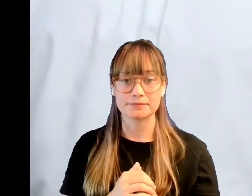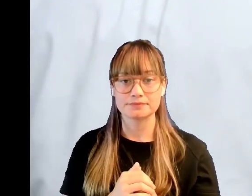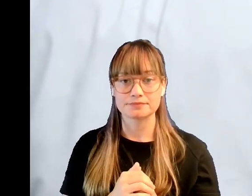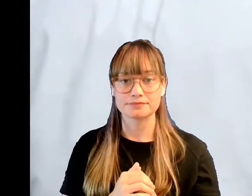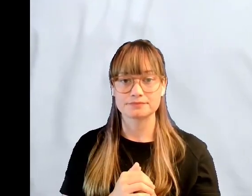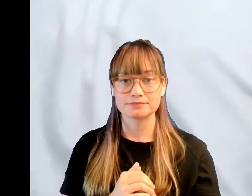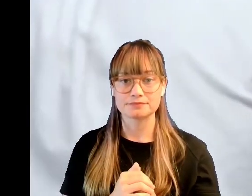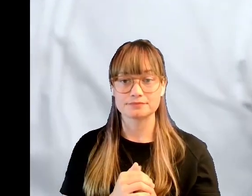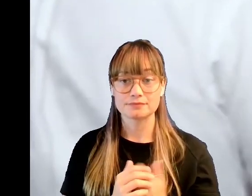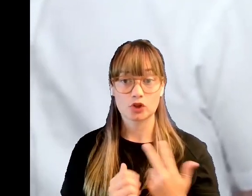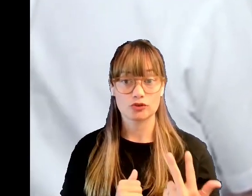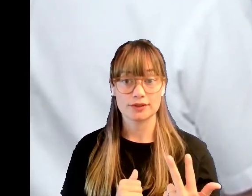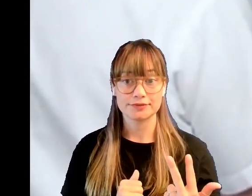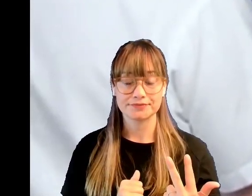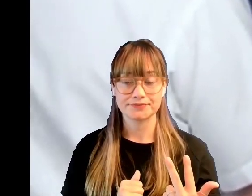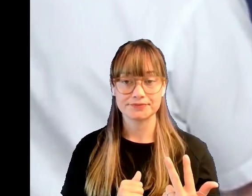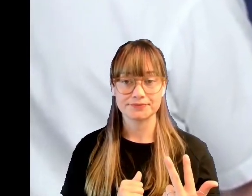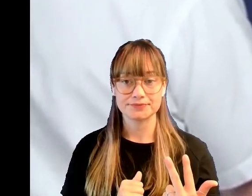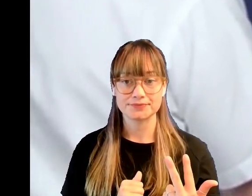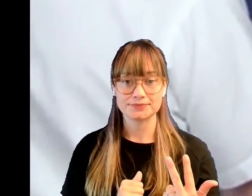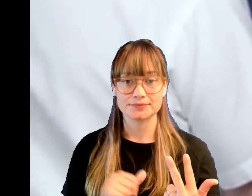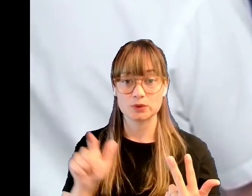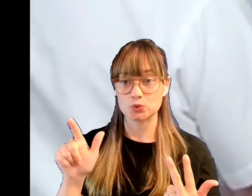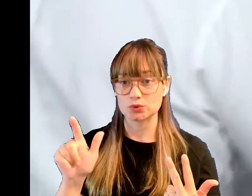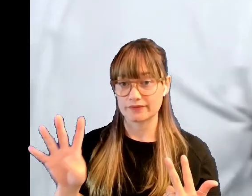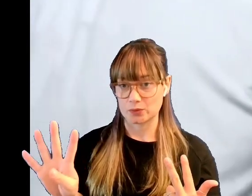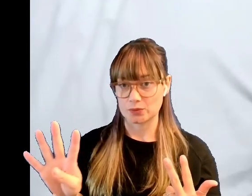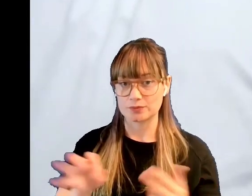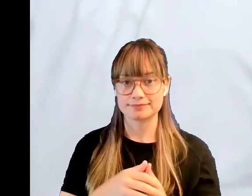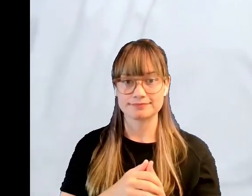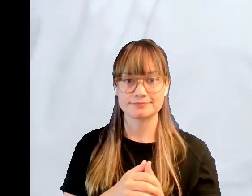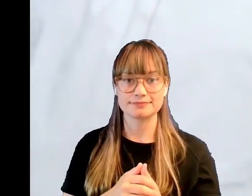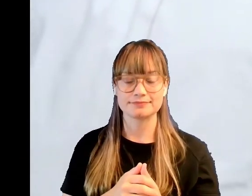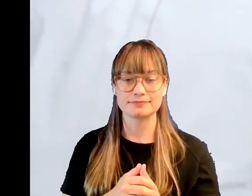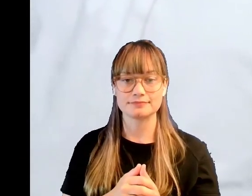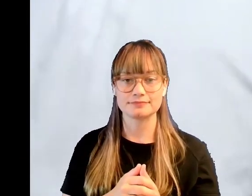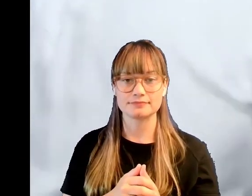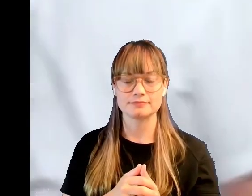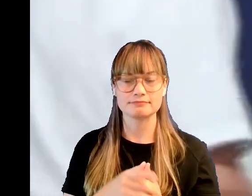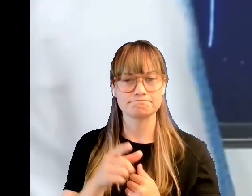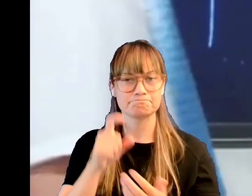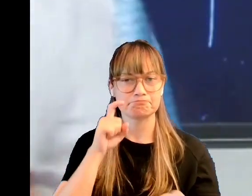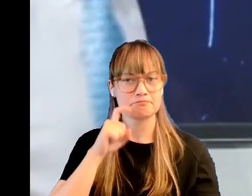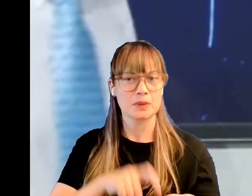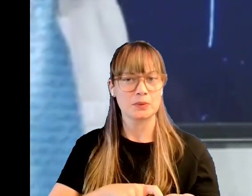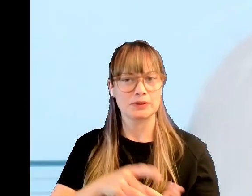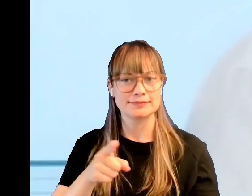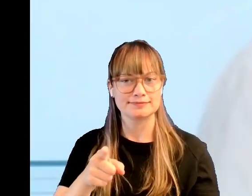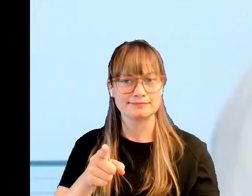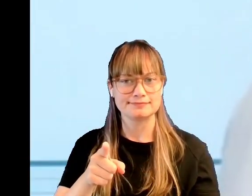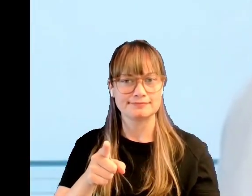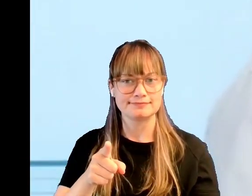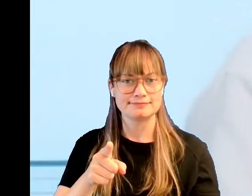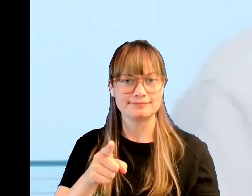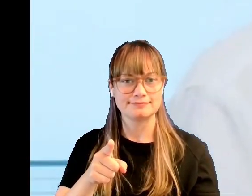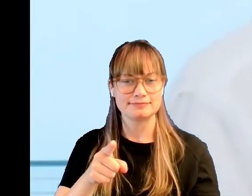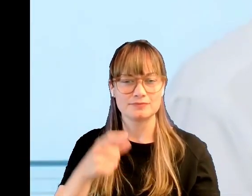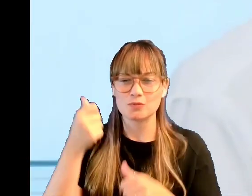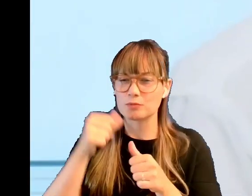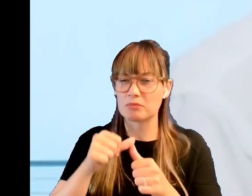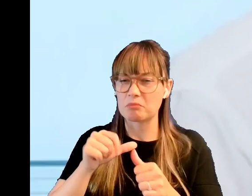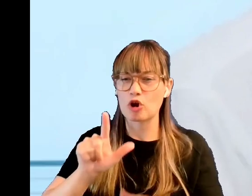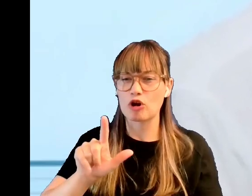What about when x is 3? Becca? 24. And I want you to notice something. When we were talking